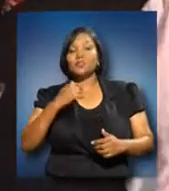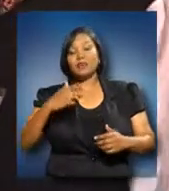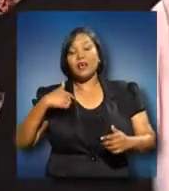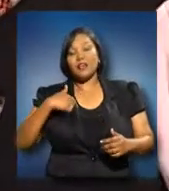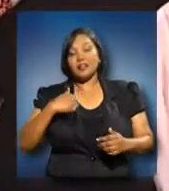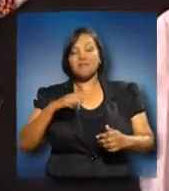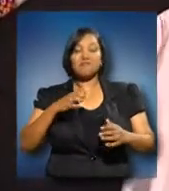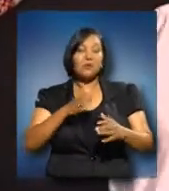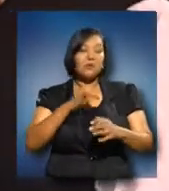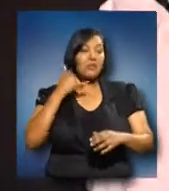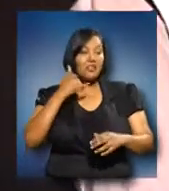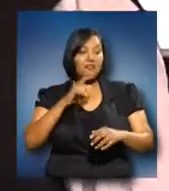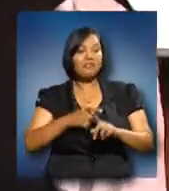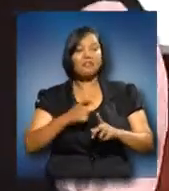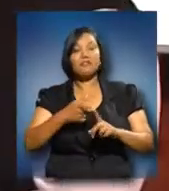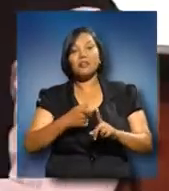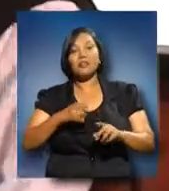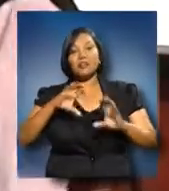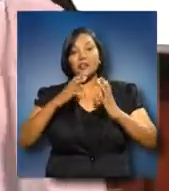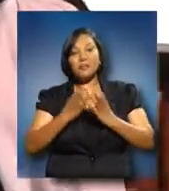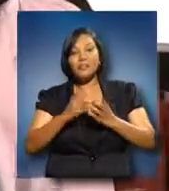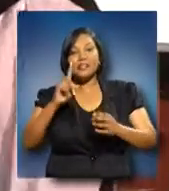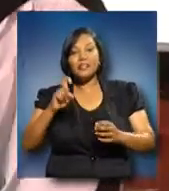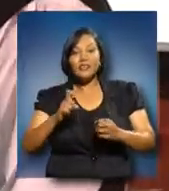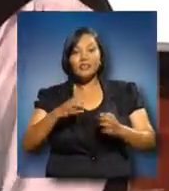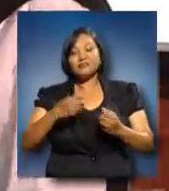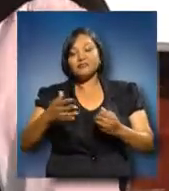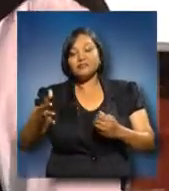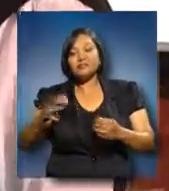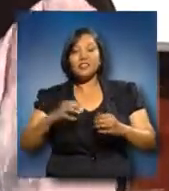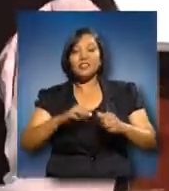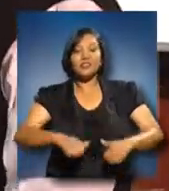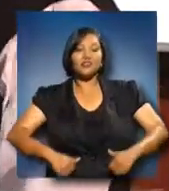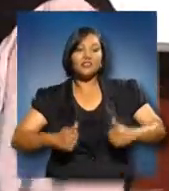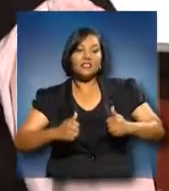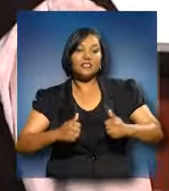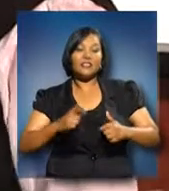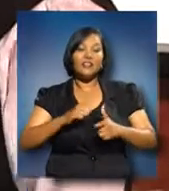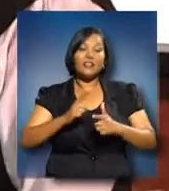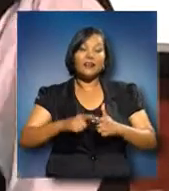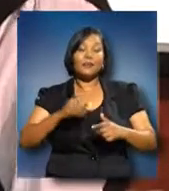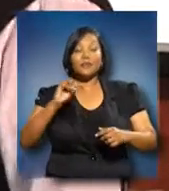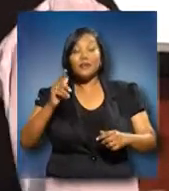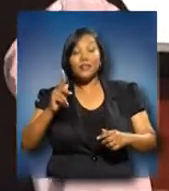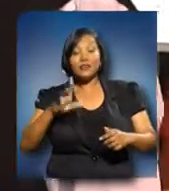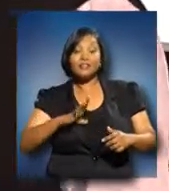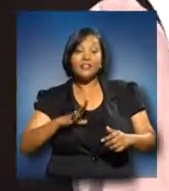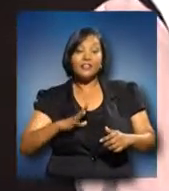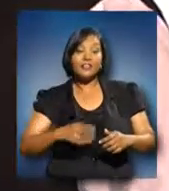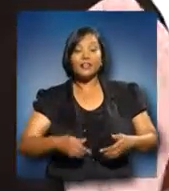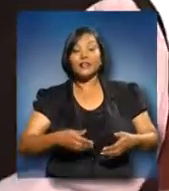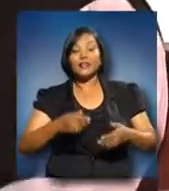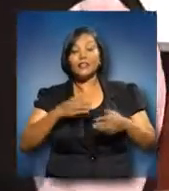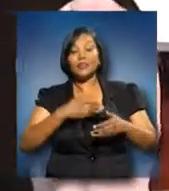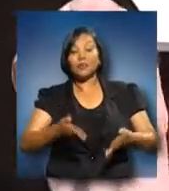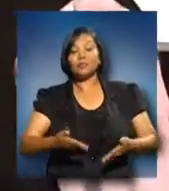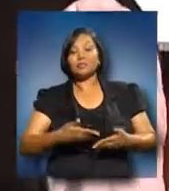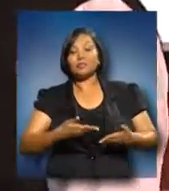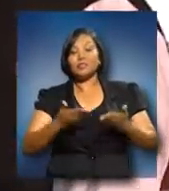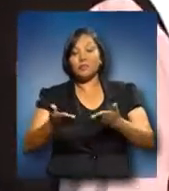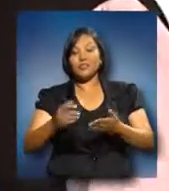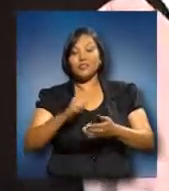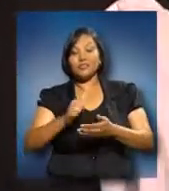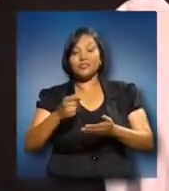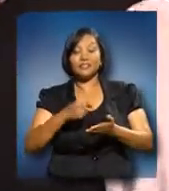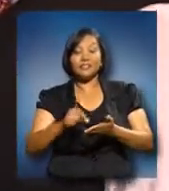Yeah, I say, I'm calling you from Uruguay, from this company, such and such. I need this much. Okay. These are your addresses. Write